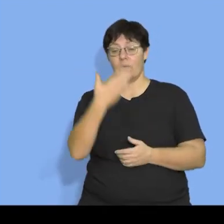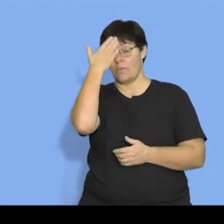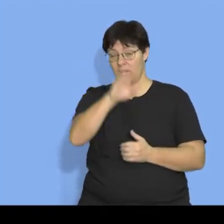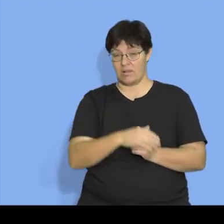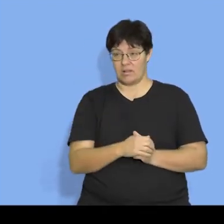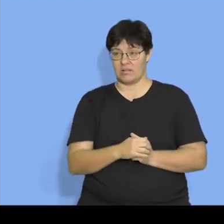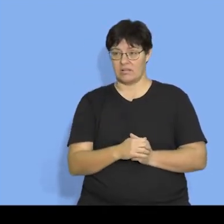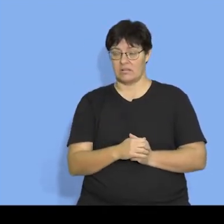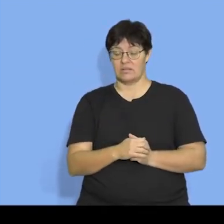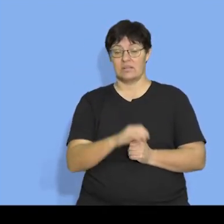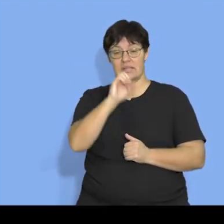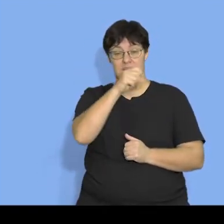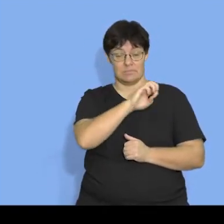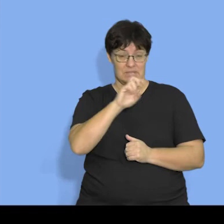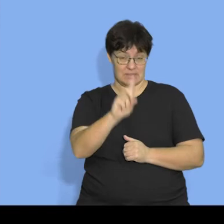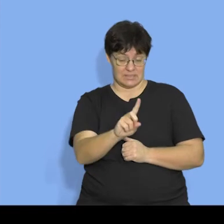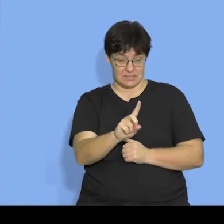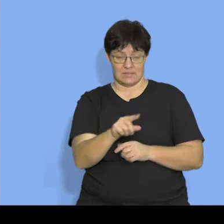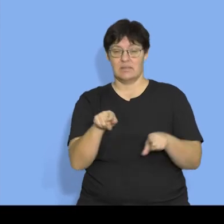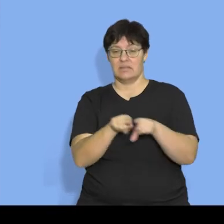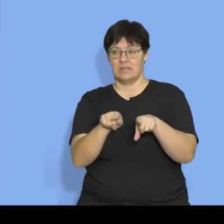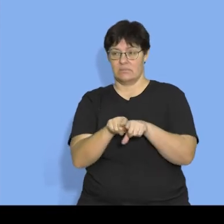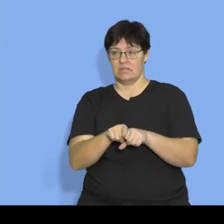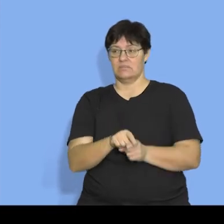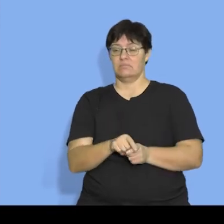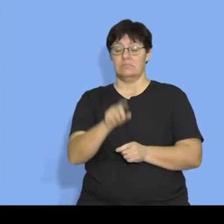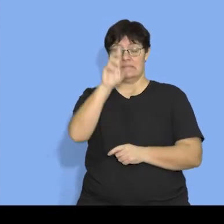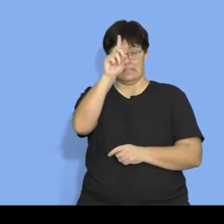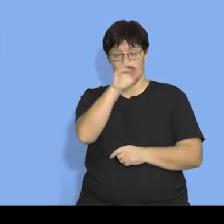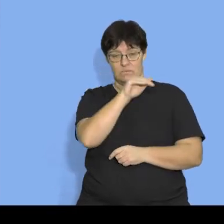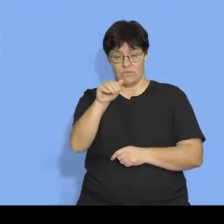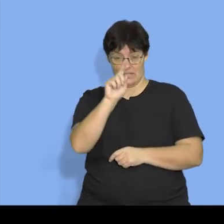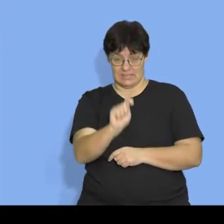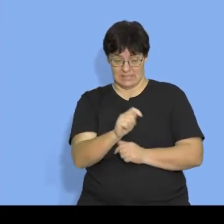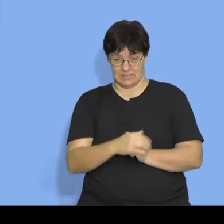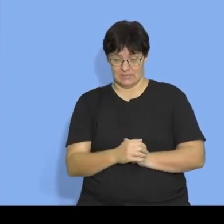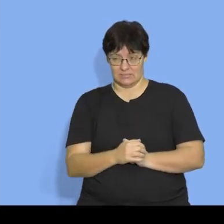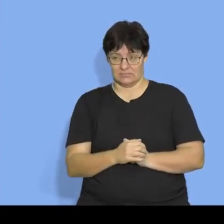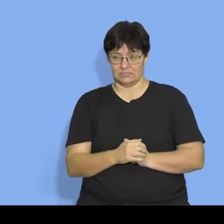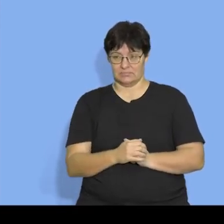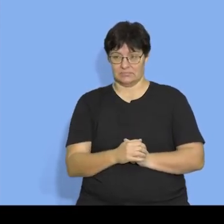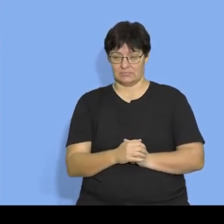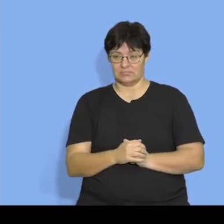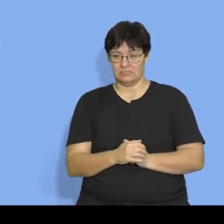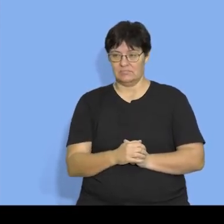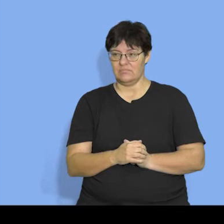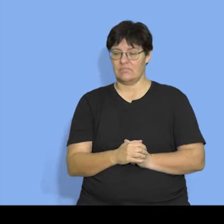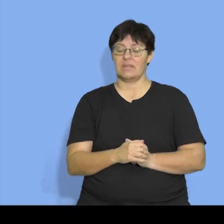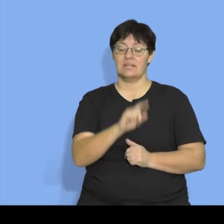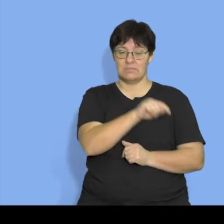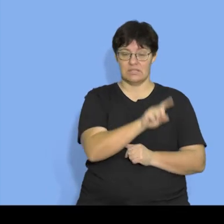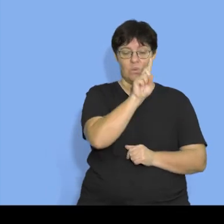know that speed is distance divided by time. My speed